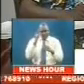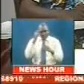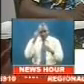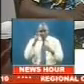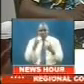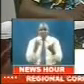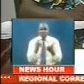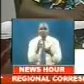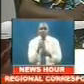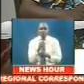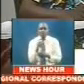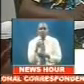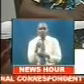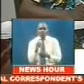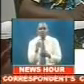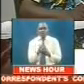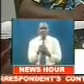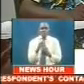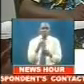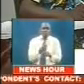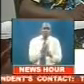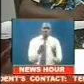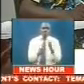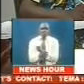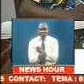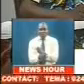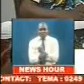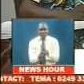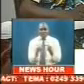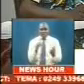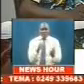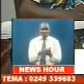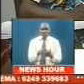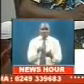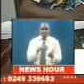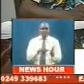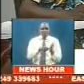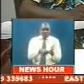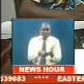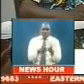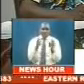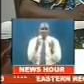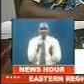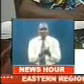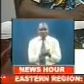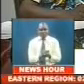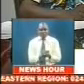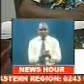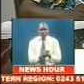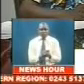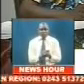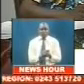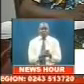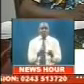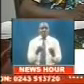borrow. So it's a win-win situation. And let me again emphasize the point that it has been there has been a